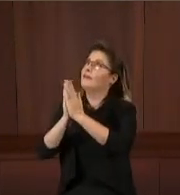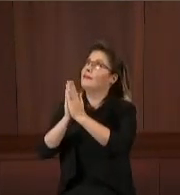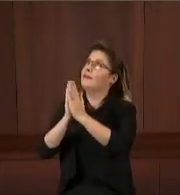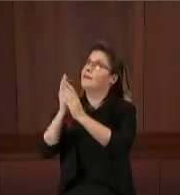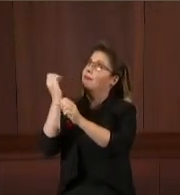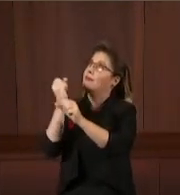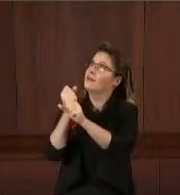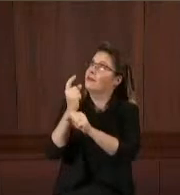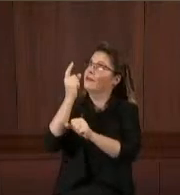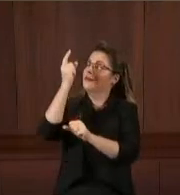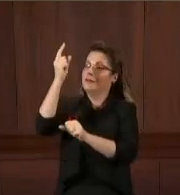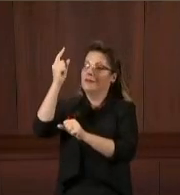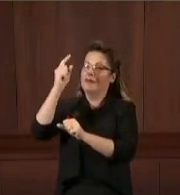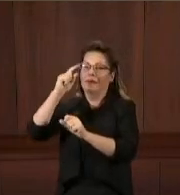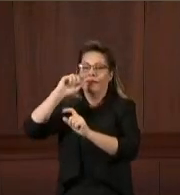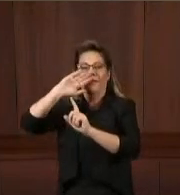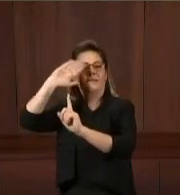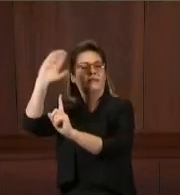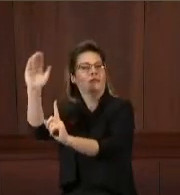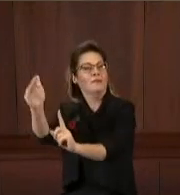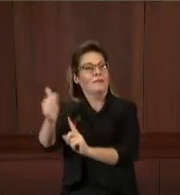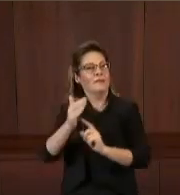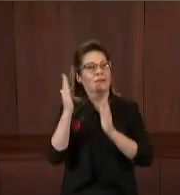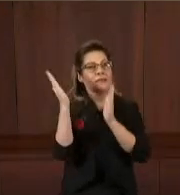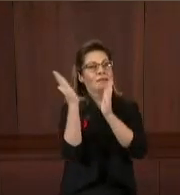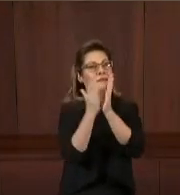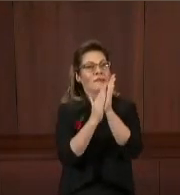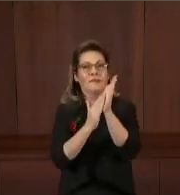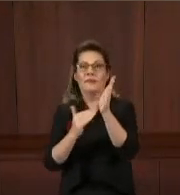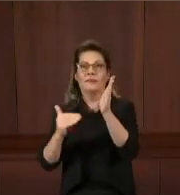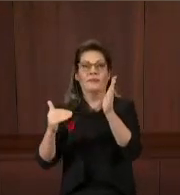above. God defend New